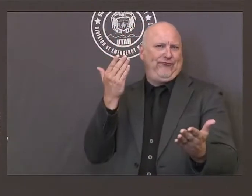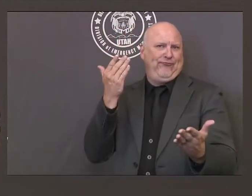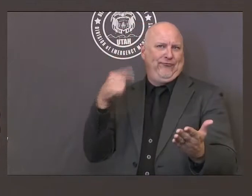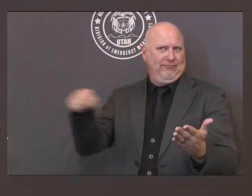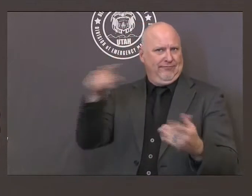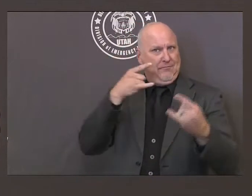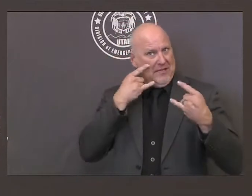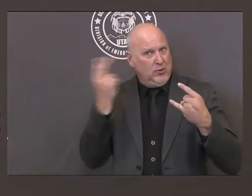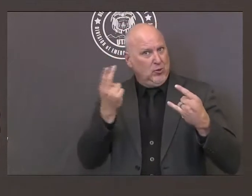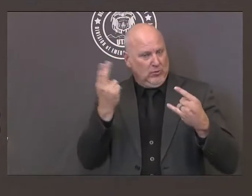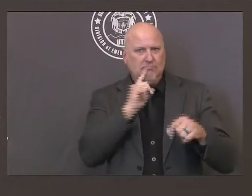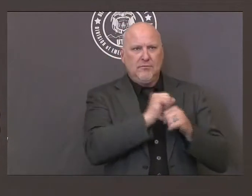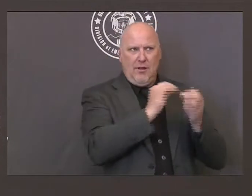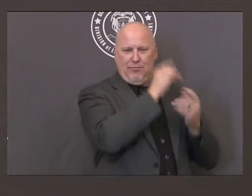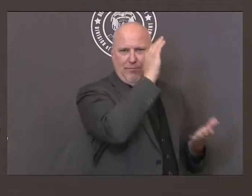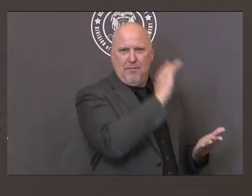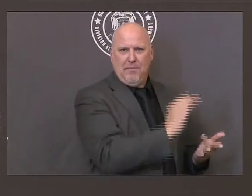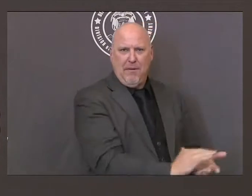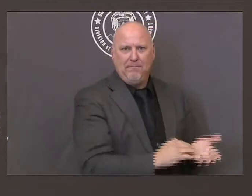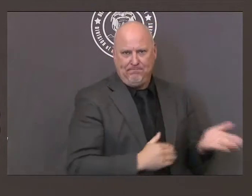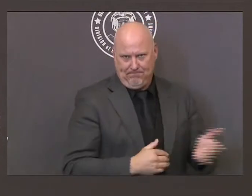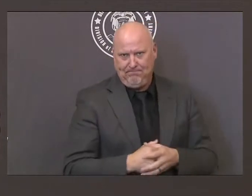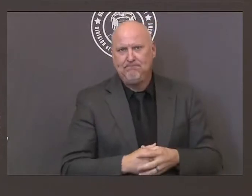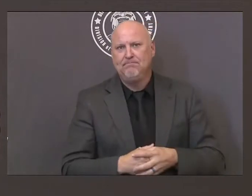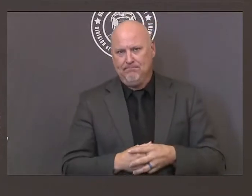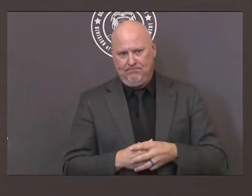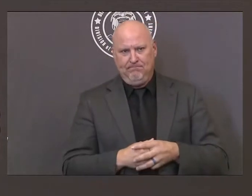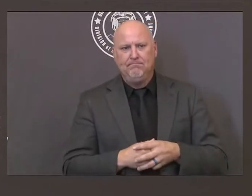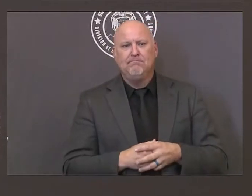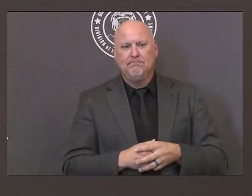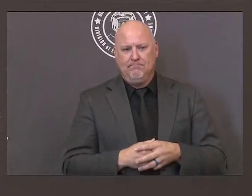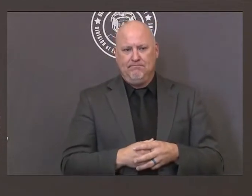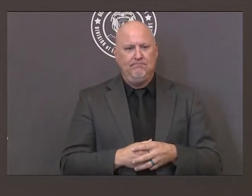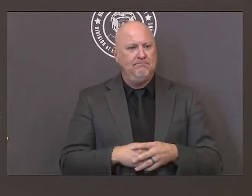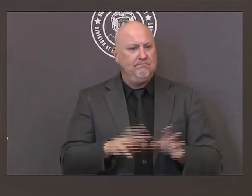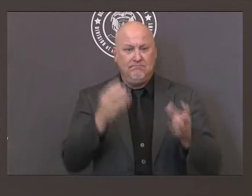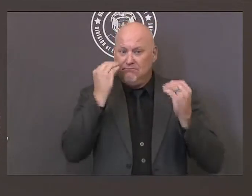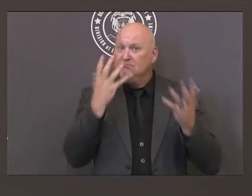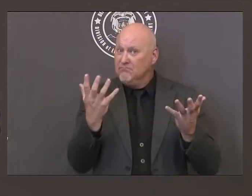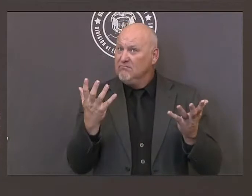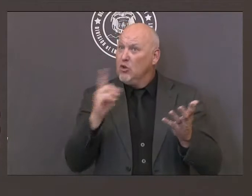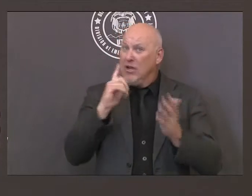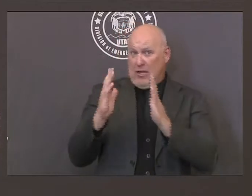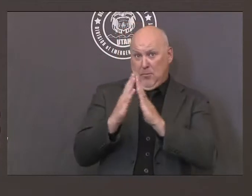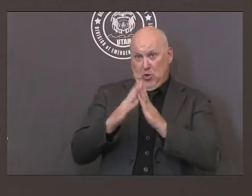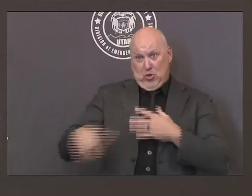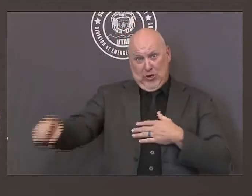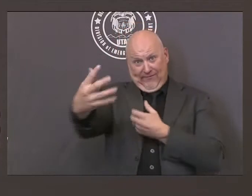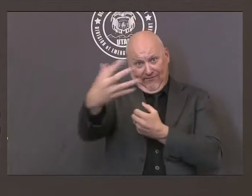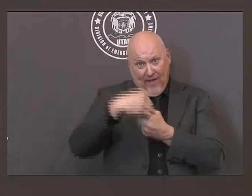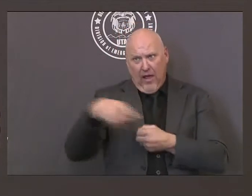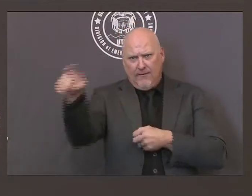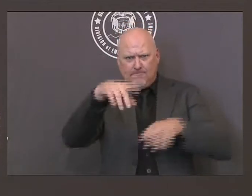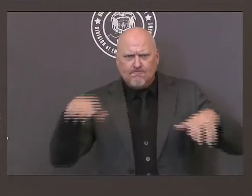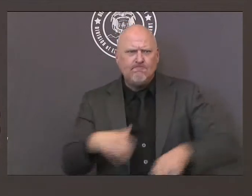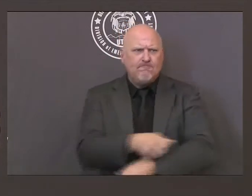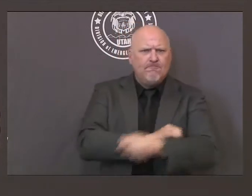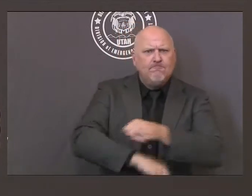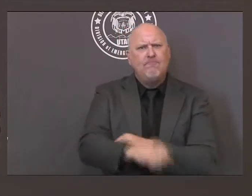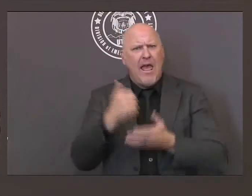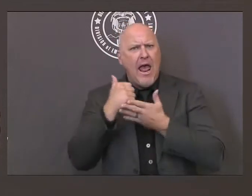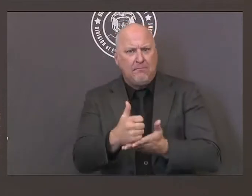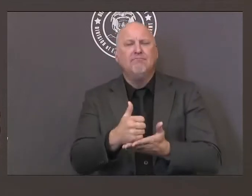know, community health is what we need to have so that our communities can grow, can continue to care for